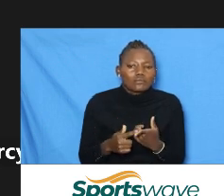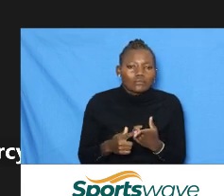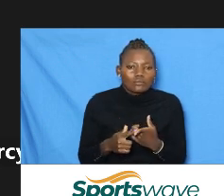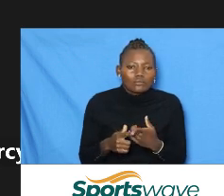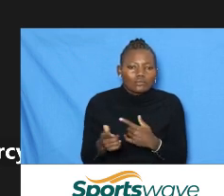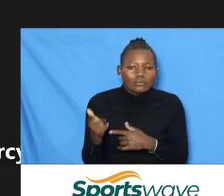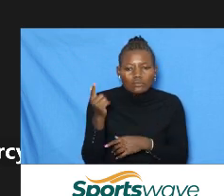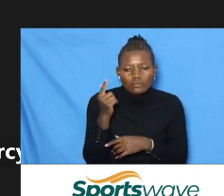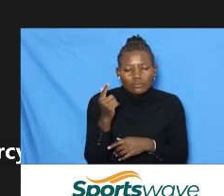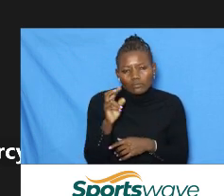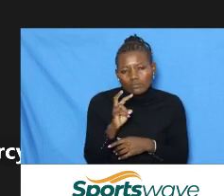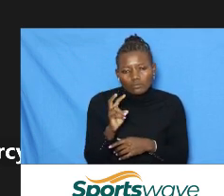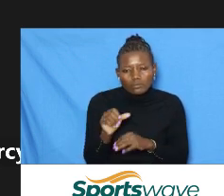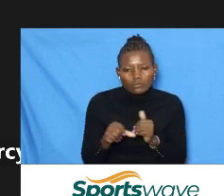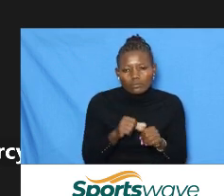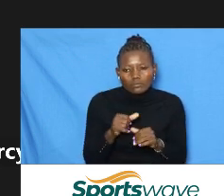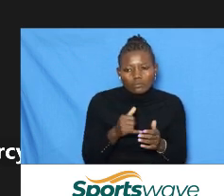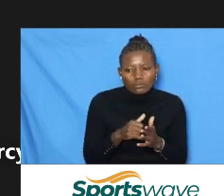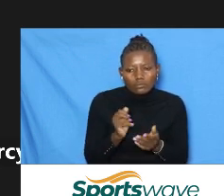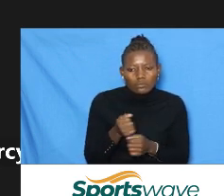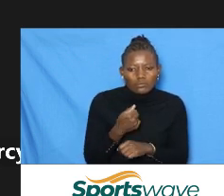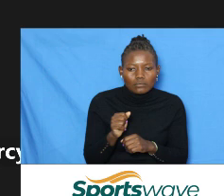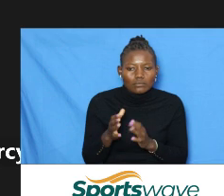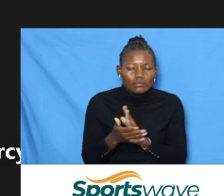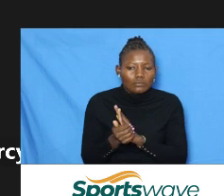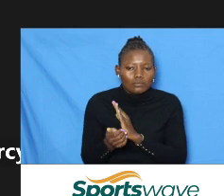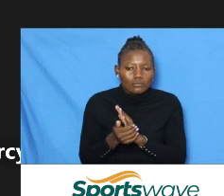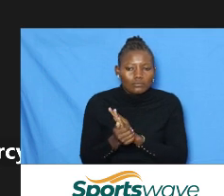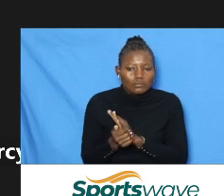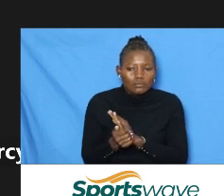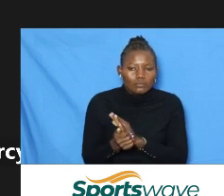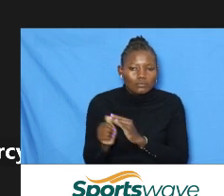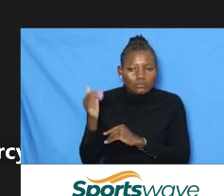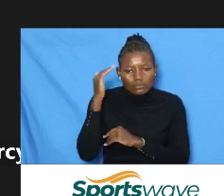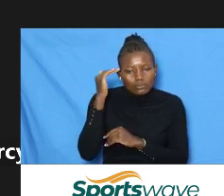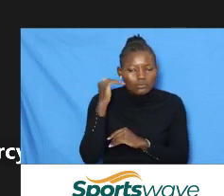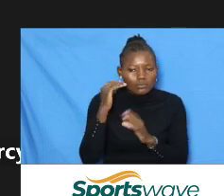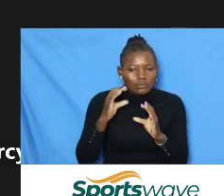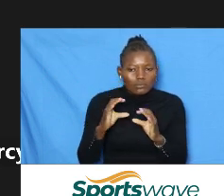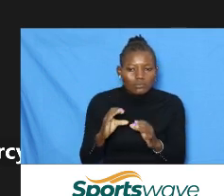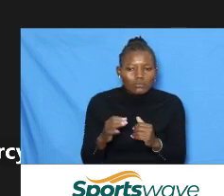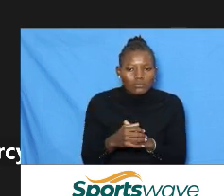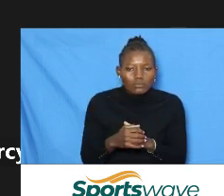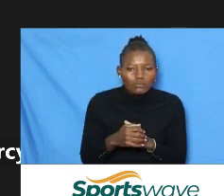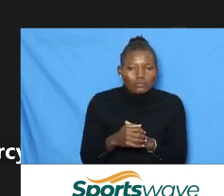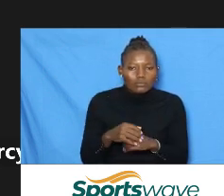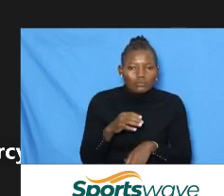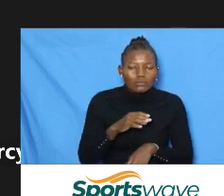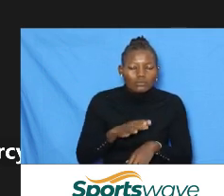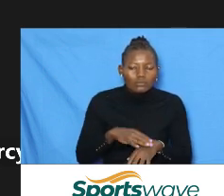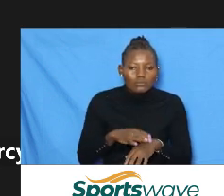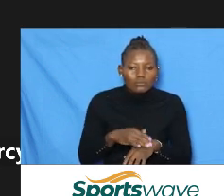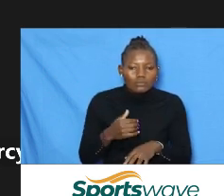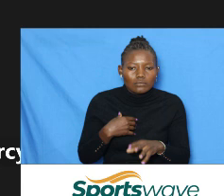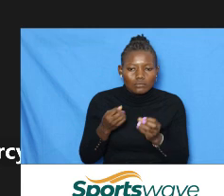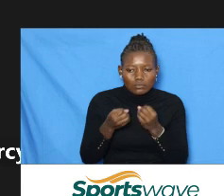about it, become educated in it. You may not be the expert in it, but as the head coach, then it's paramount that you have the information there, and